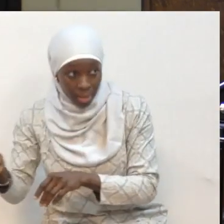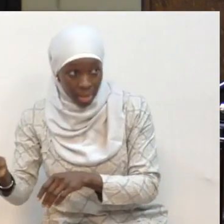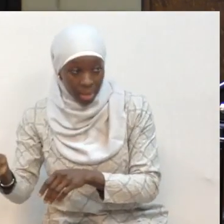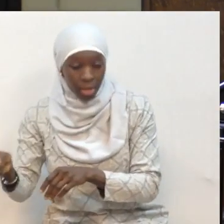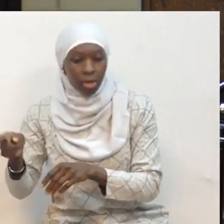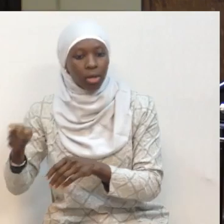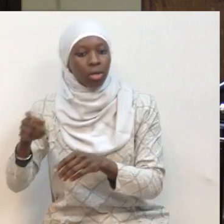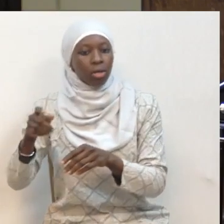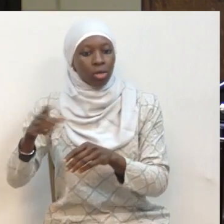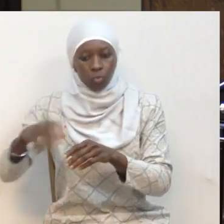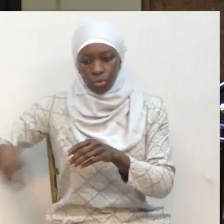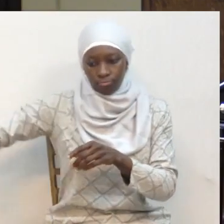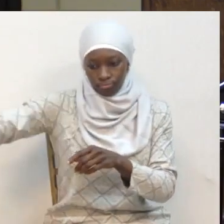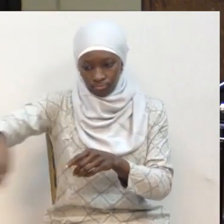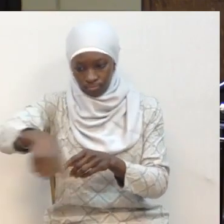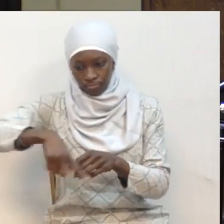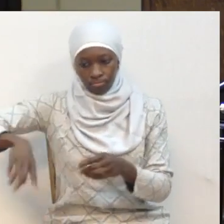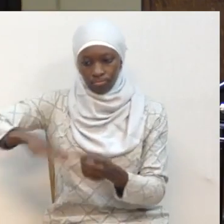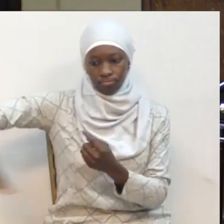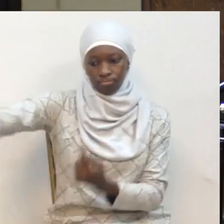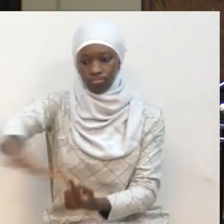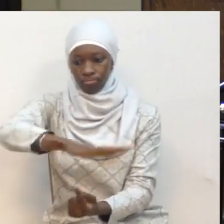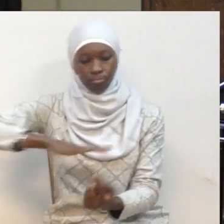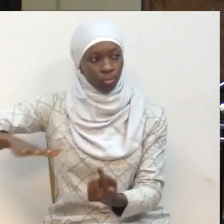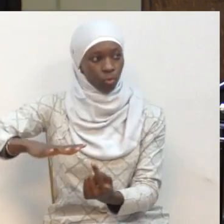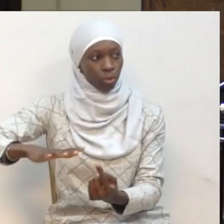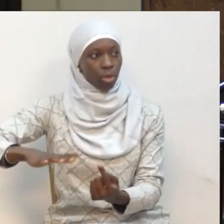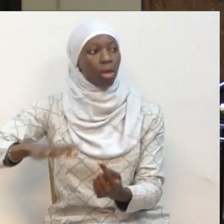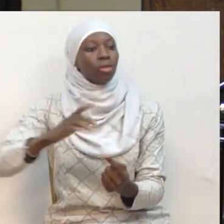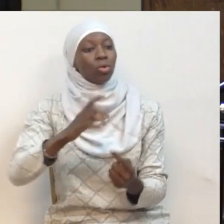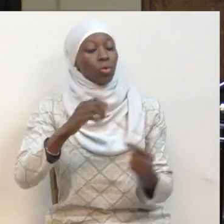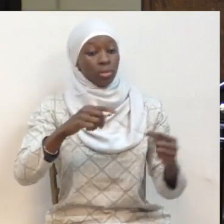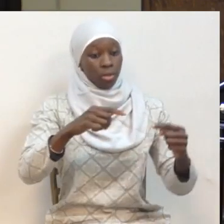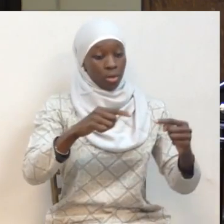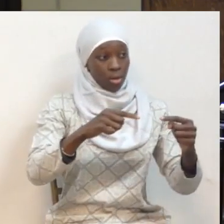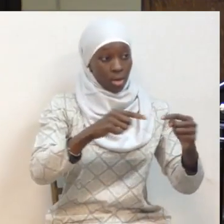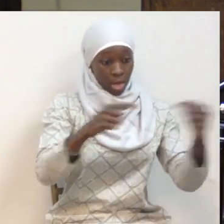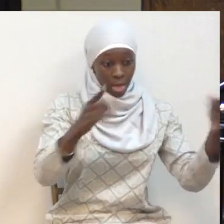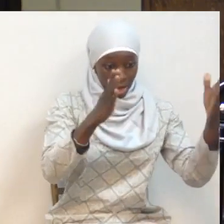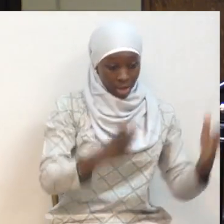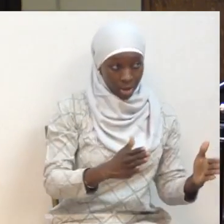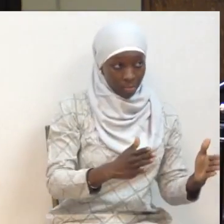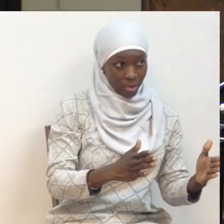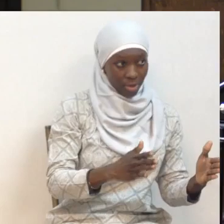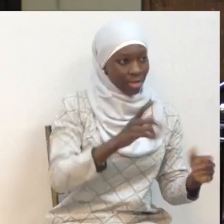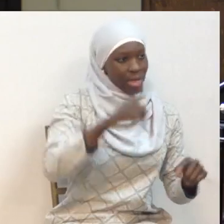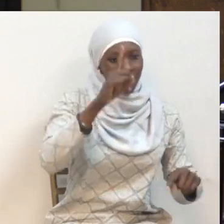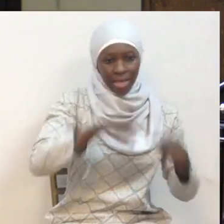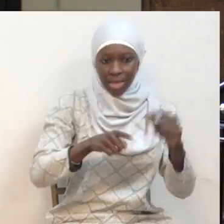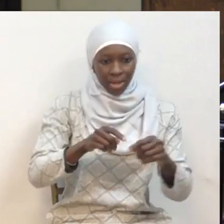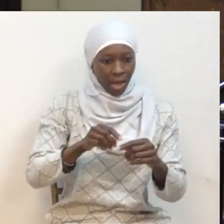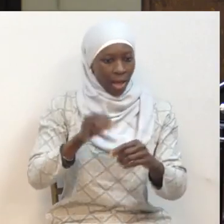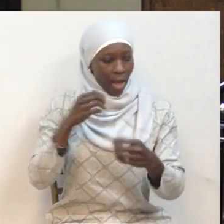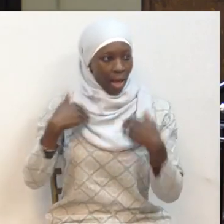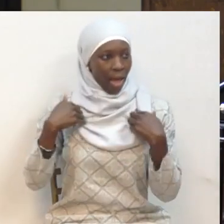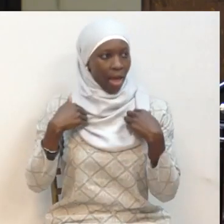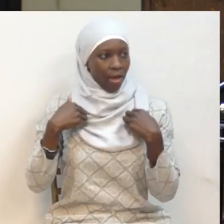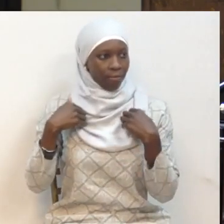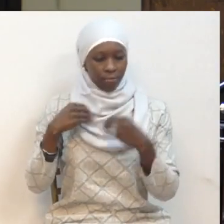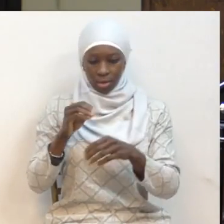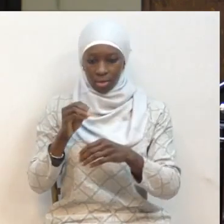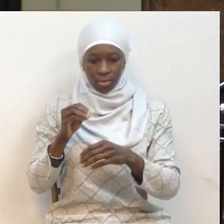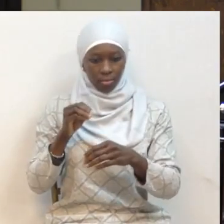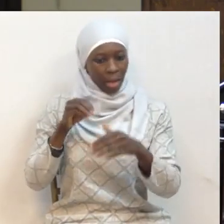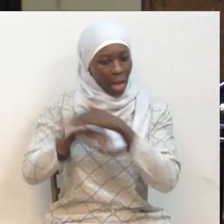that we have monopoly over the source of water. Their animals would not have water. Ours will